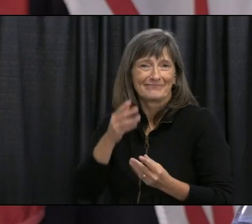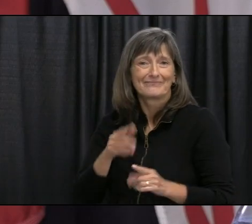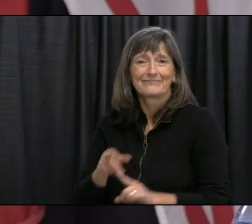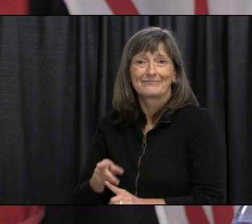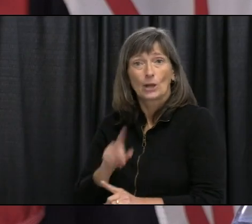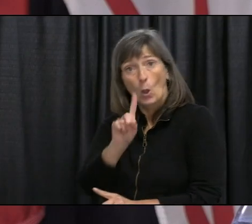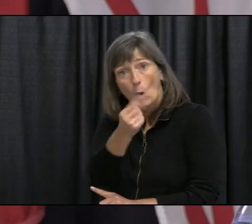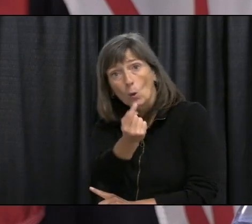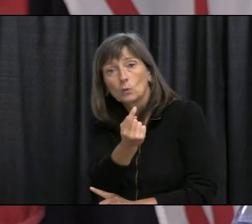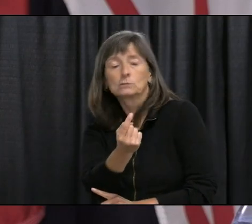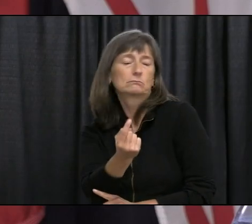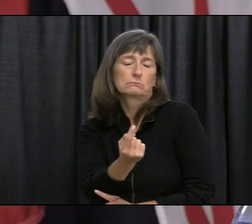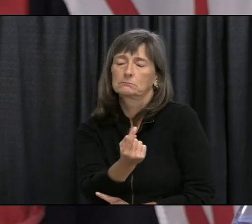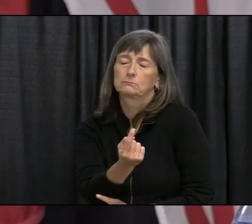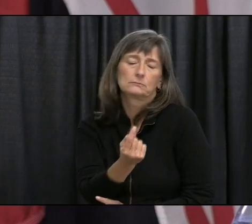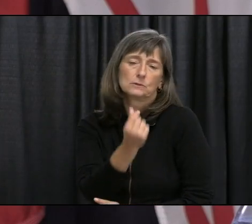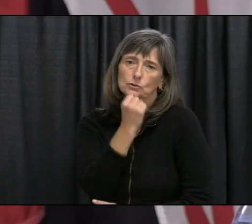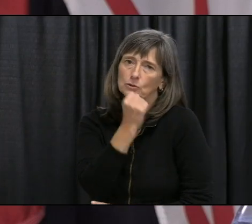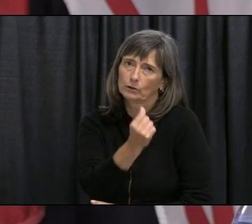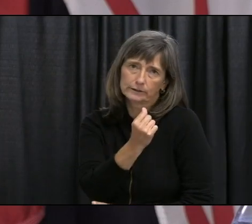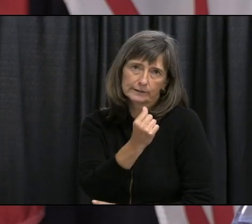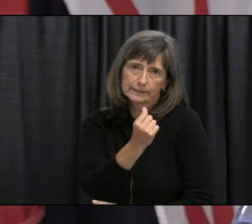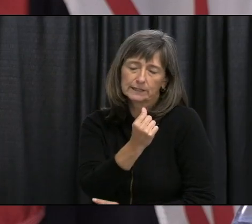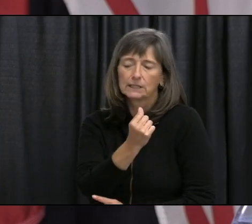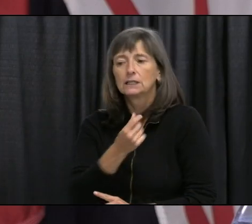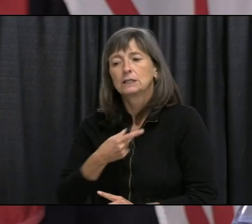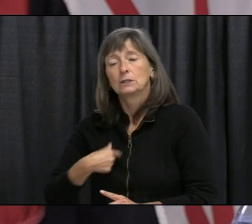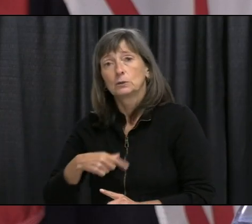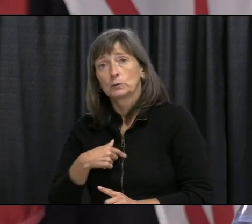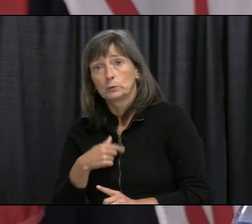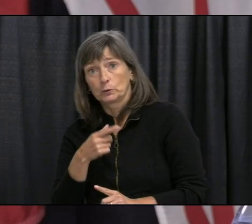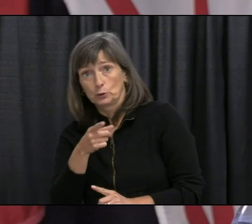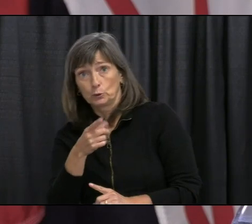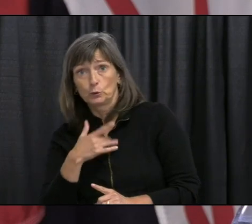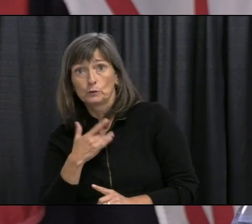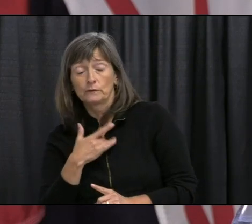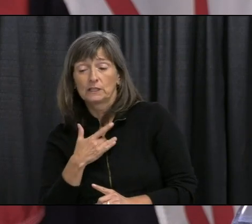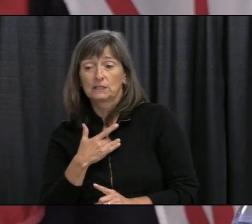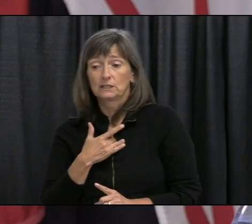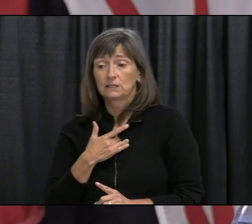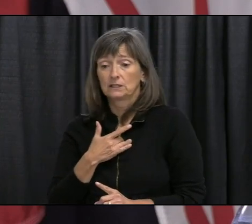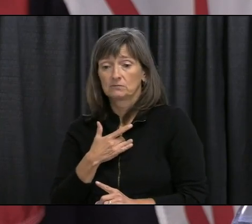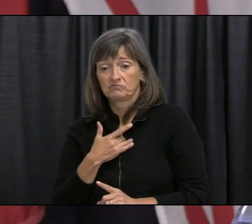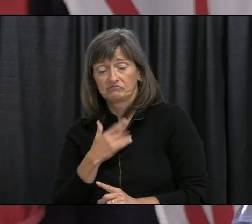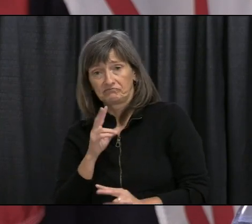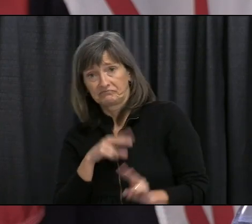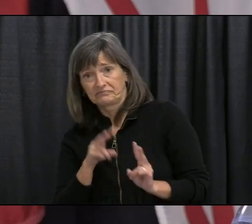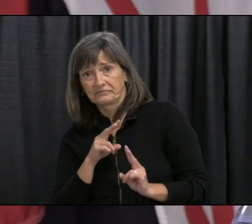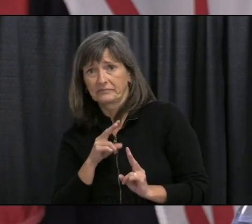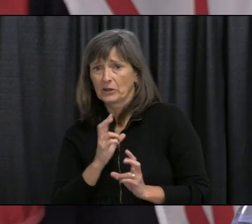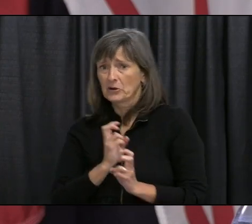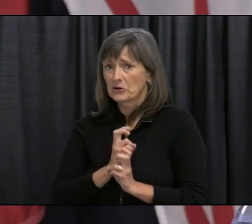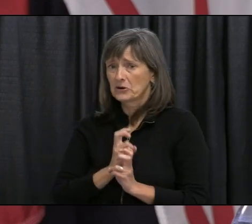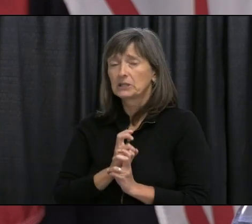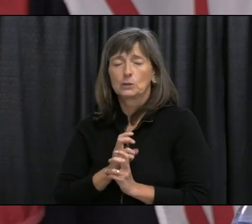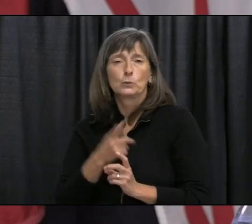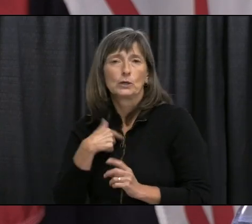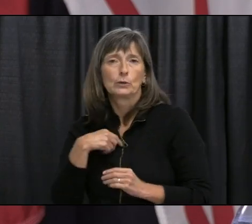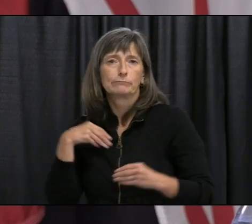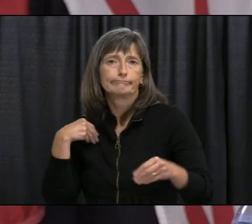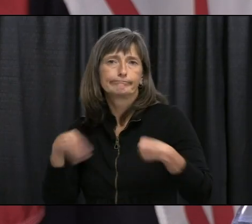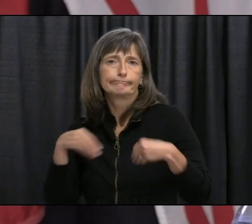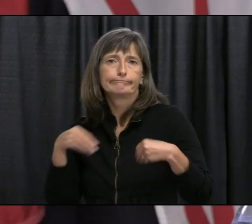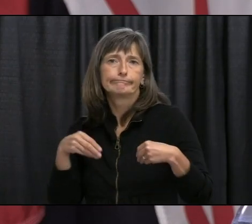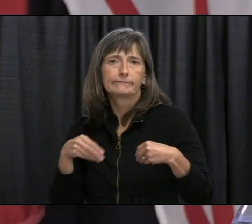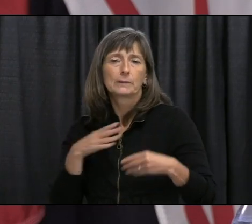feel you're alone. And certainly from our point of view, if there are people who have challenges that can't be met that way, then please feel